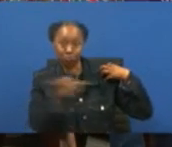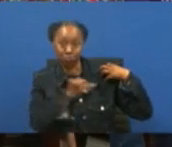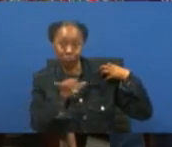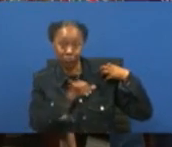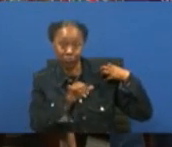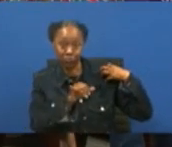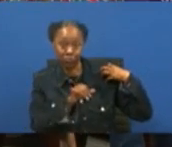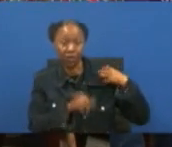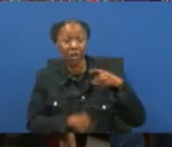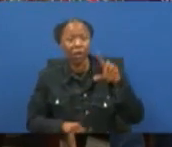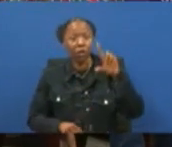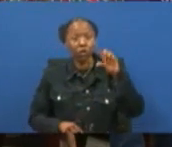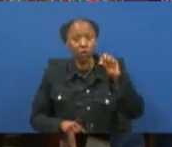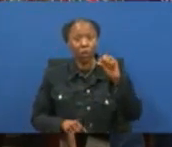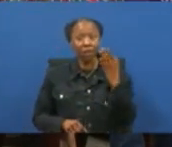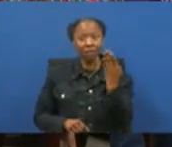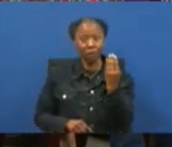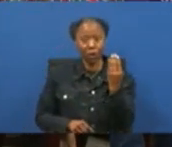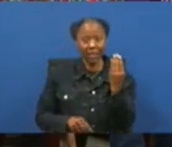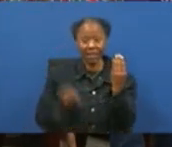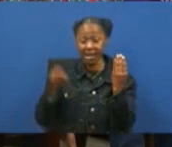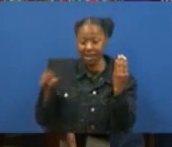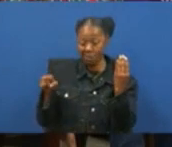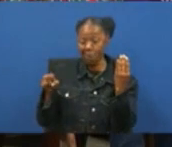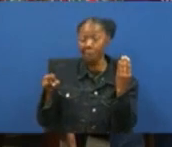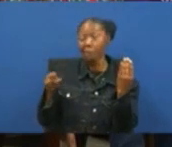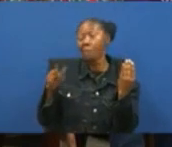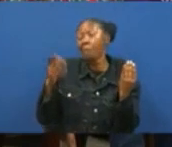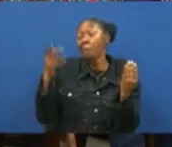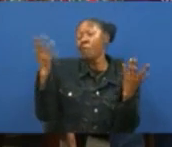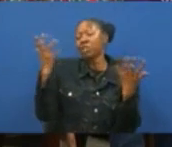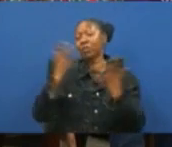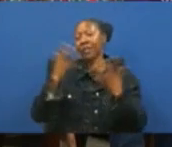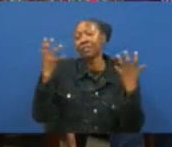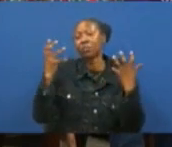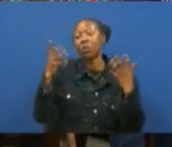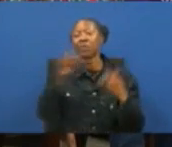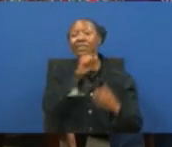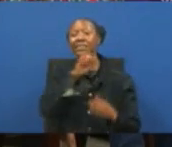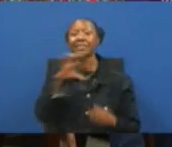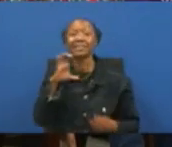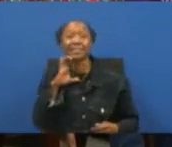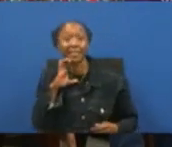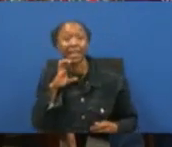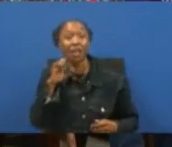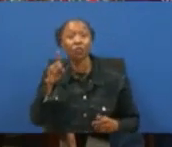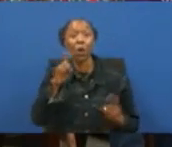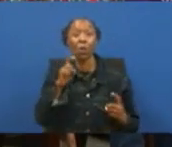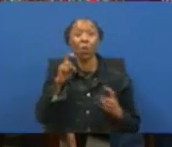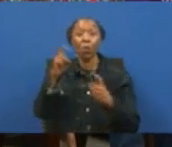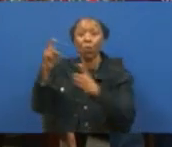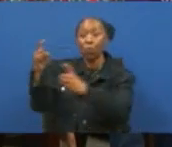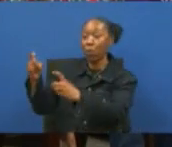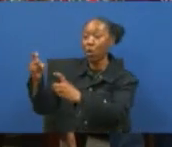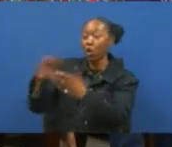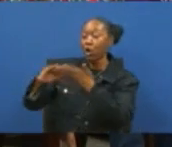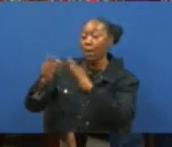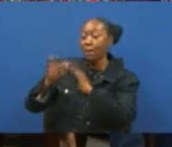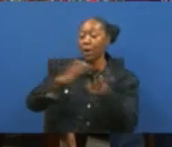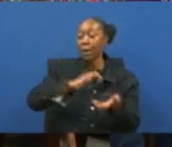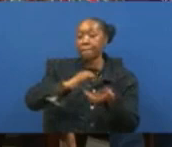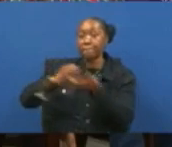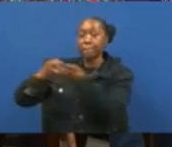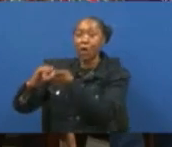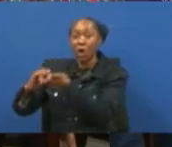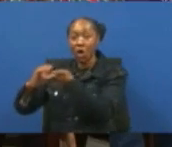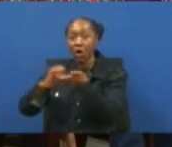In 2014, these sensational seniors was awarded the Community Partner Award by the College